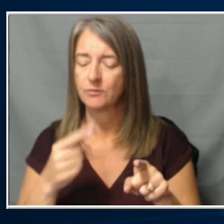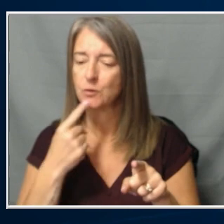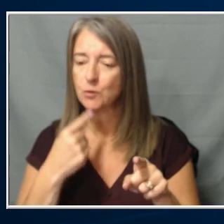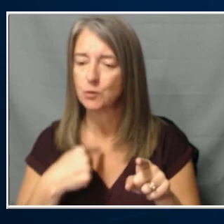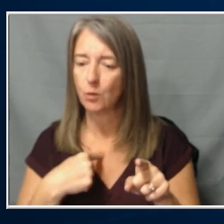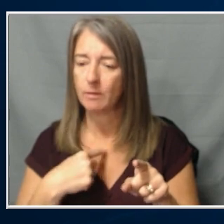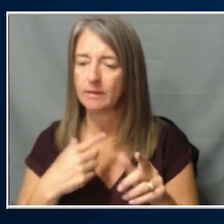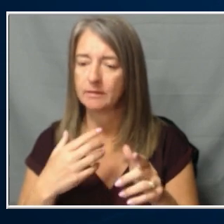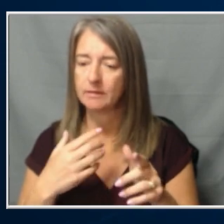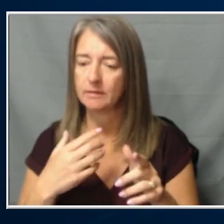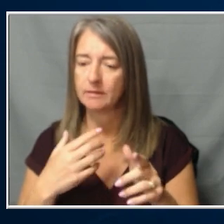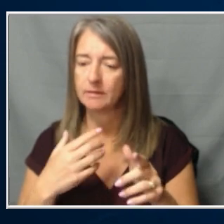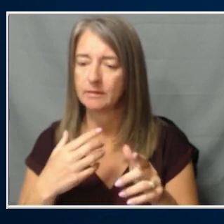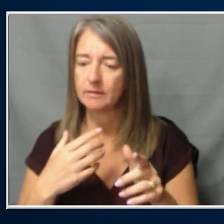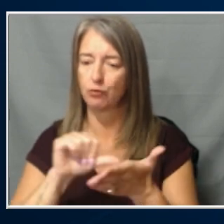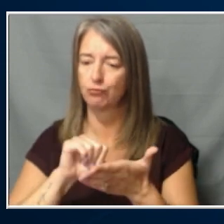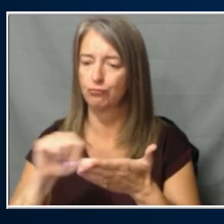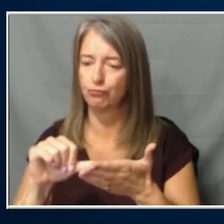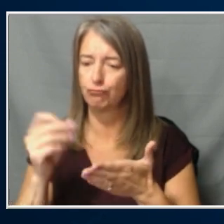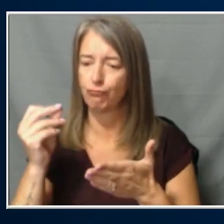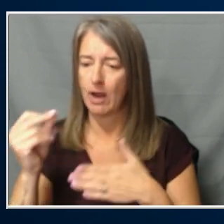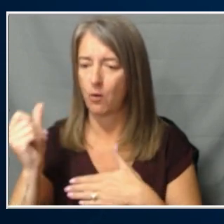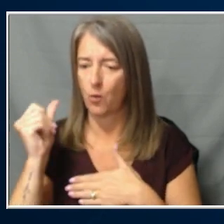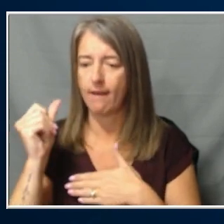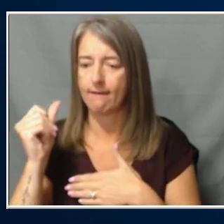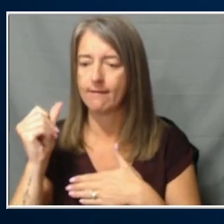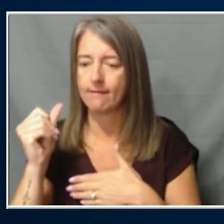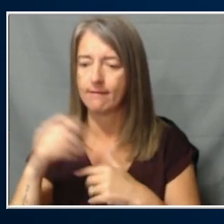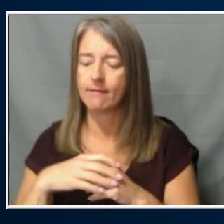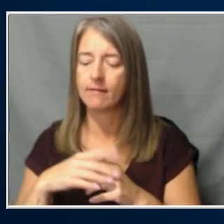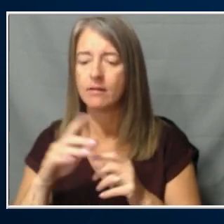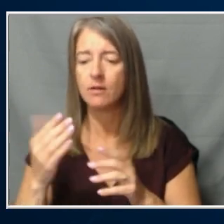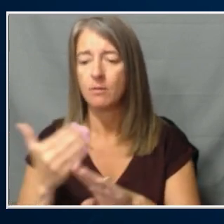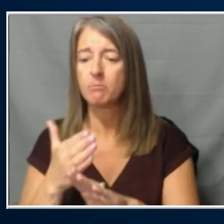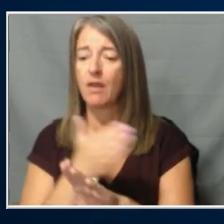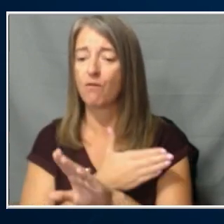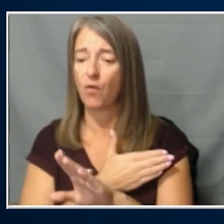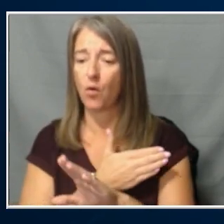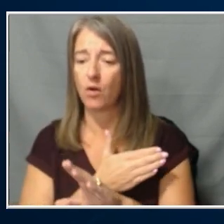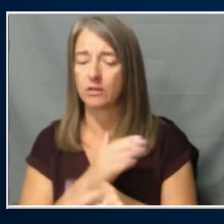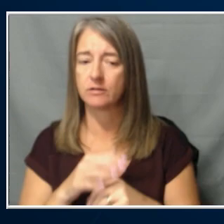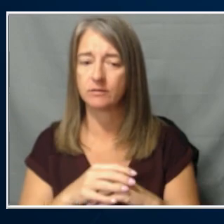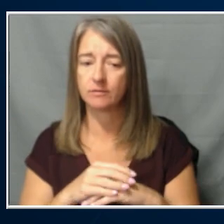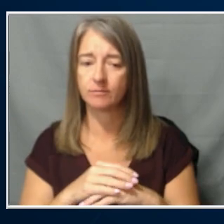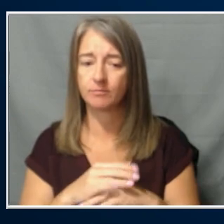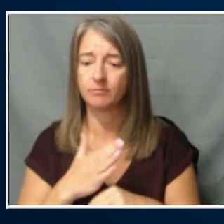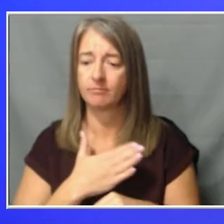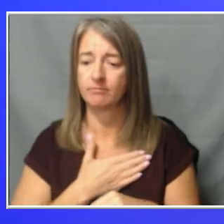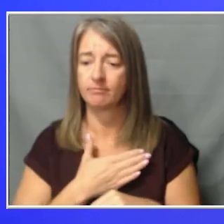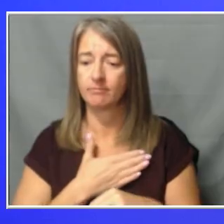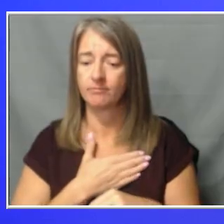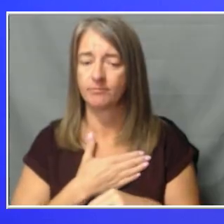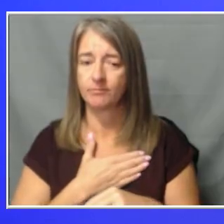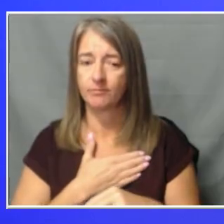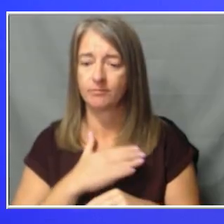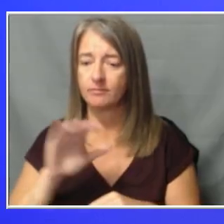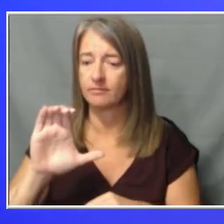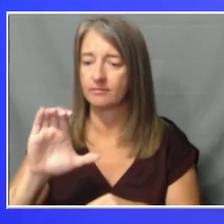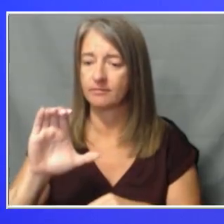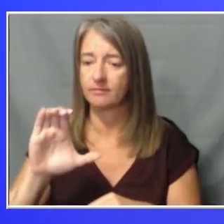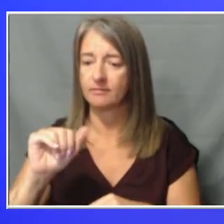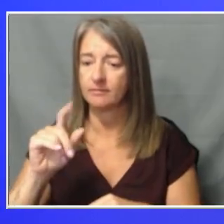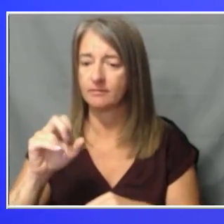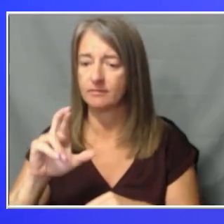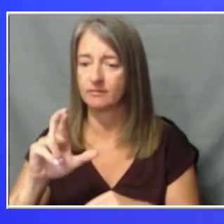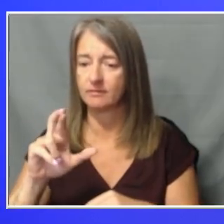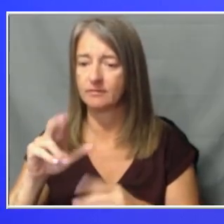to go into surgery right away, whereas before my cancer was free flowing in